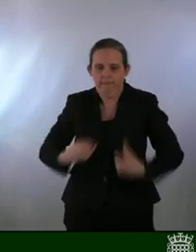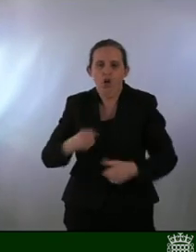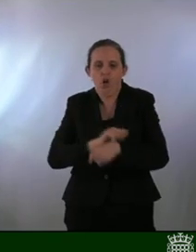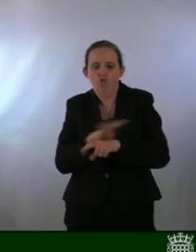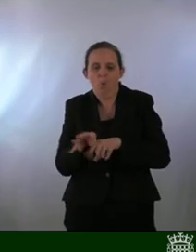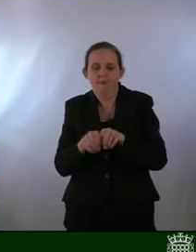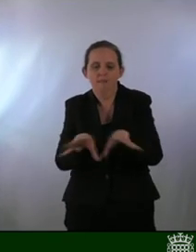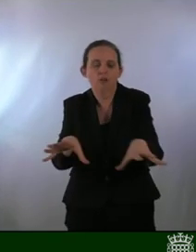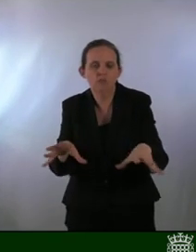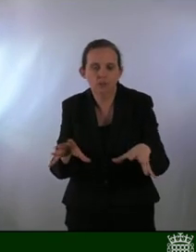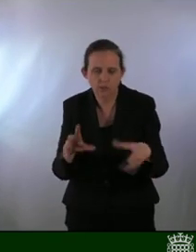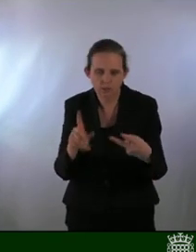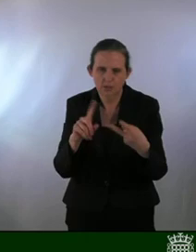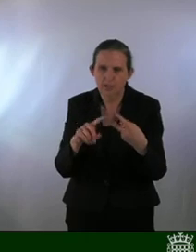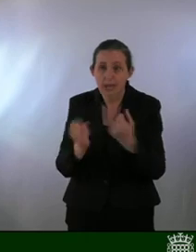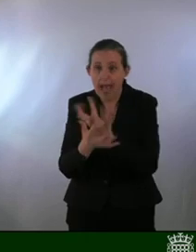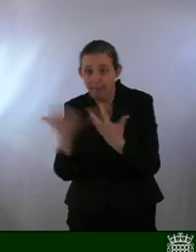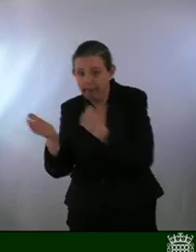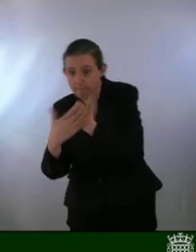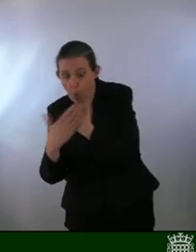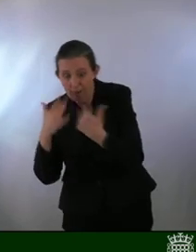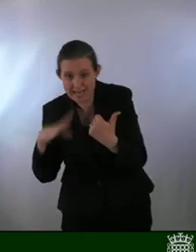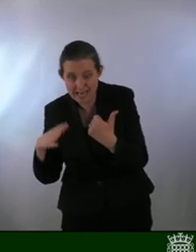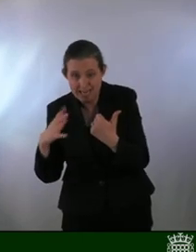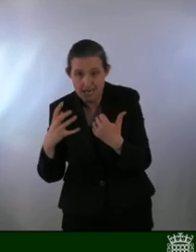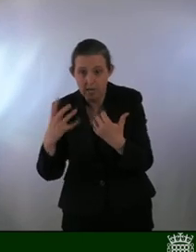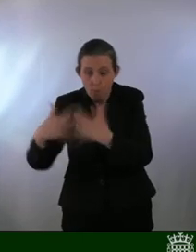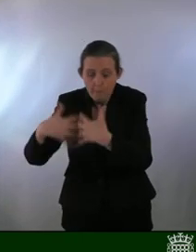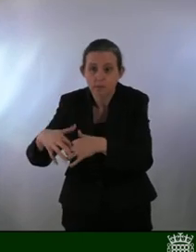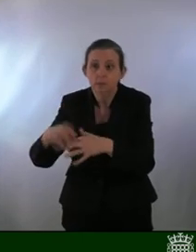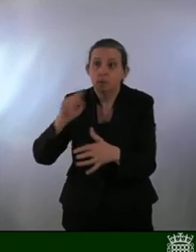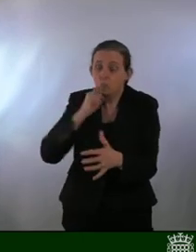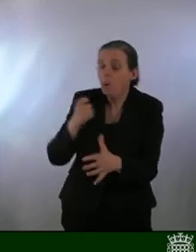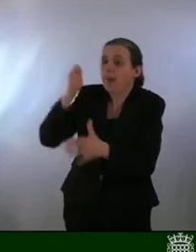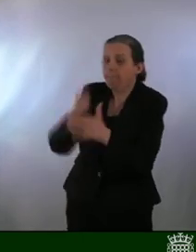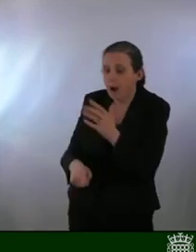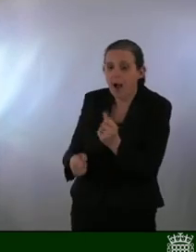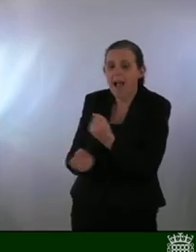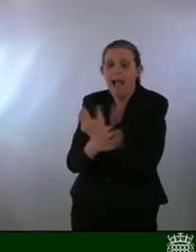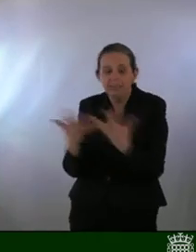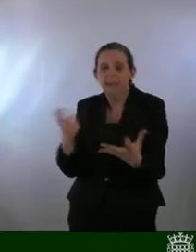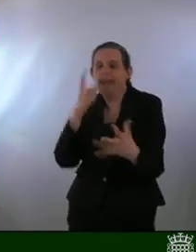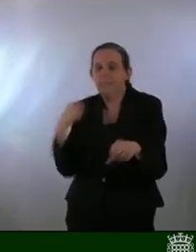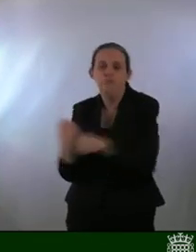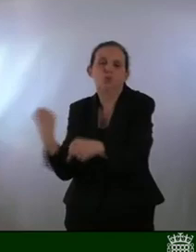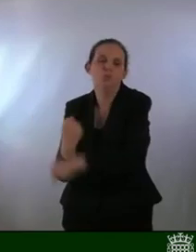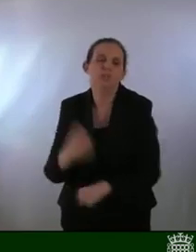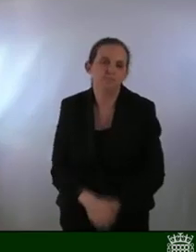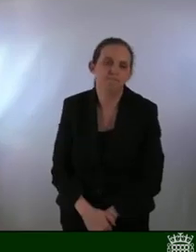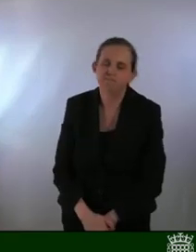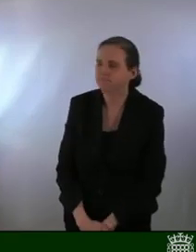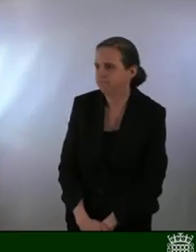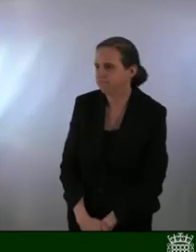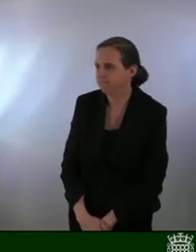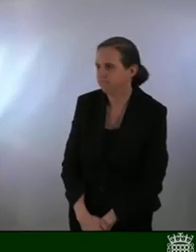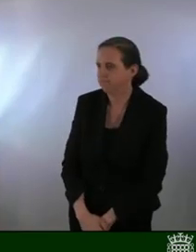On the second question of how many more do we need, we will buy however many will be produced. David